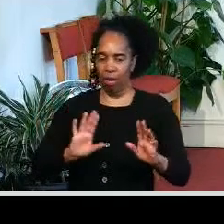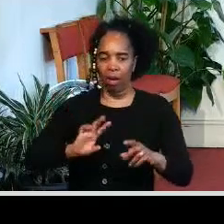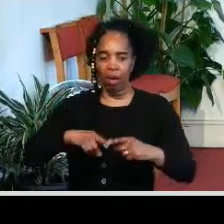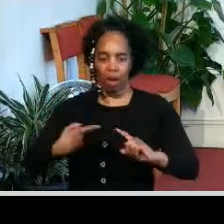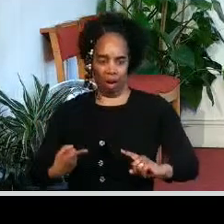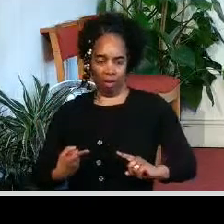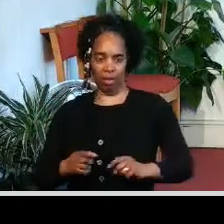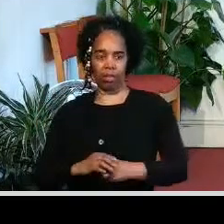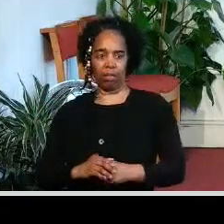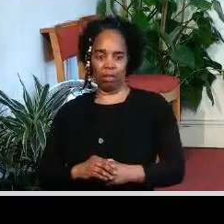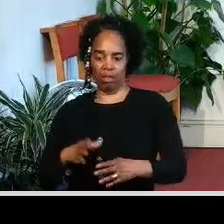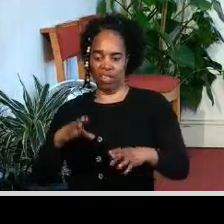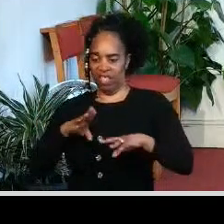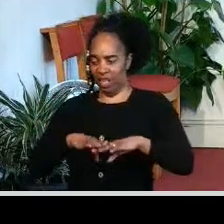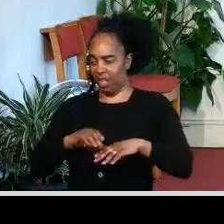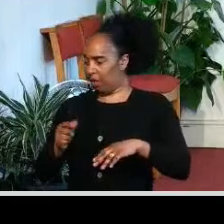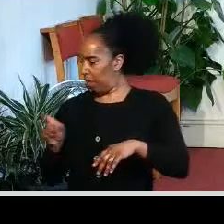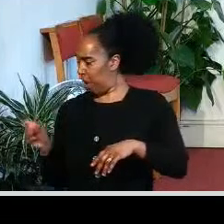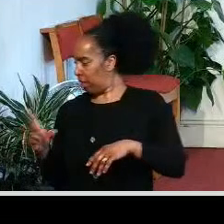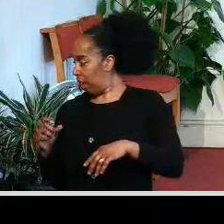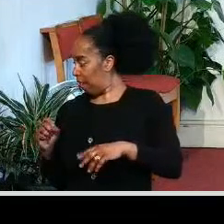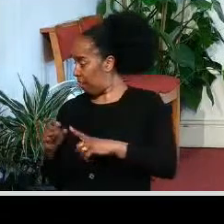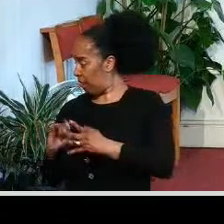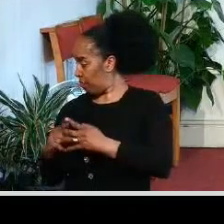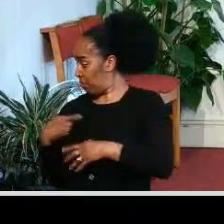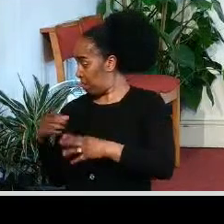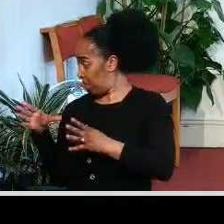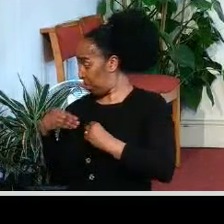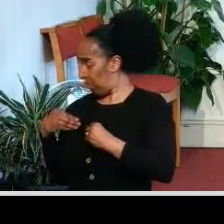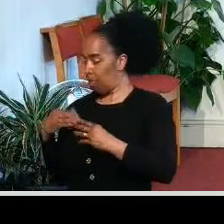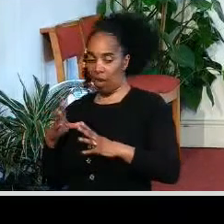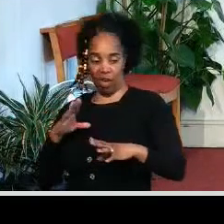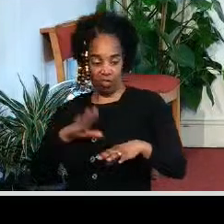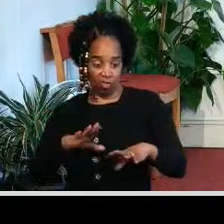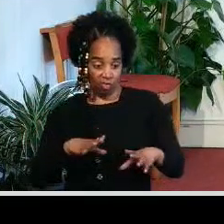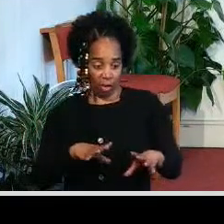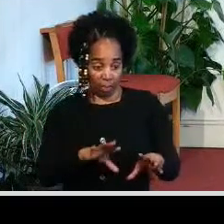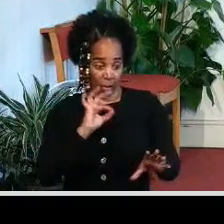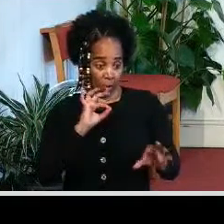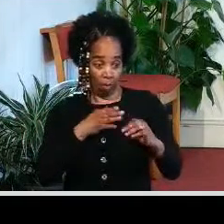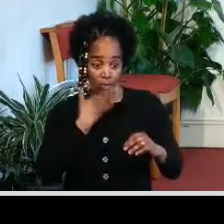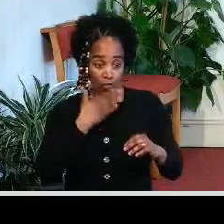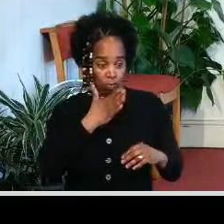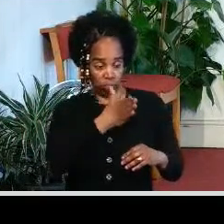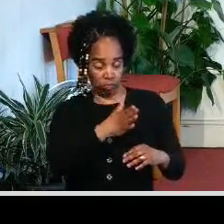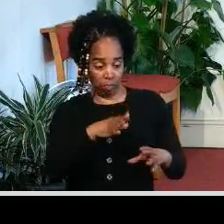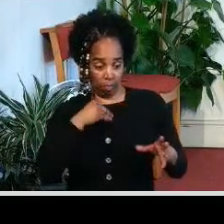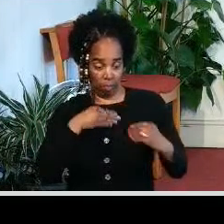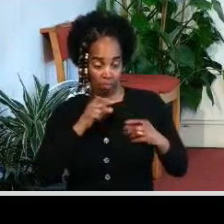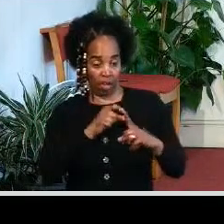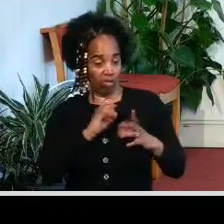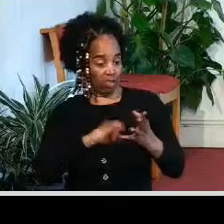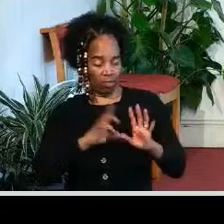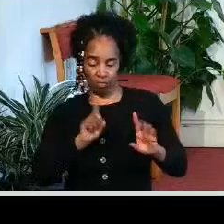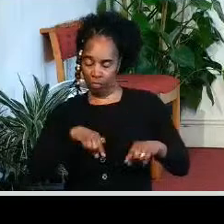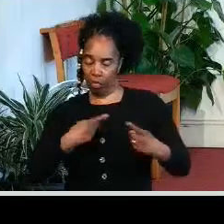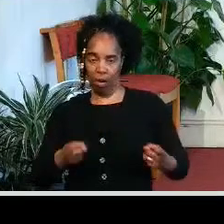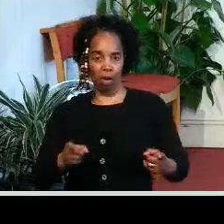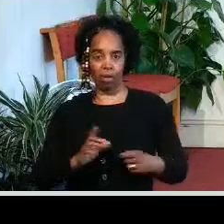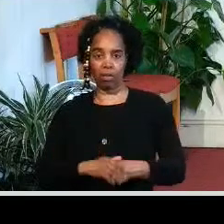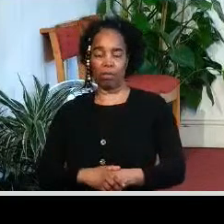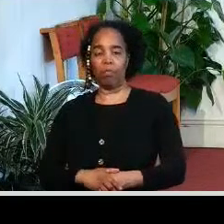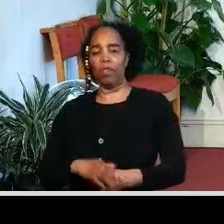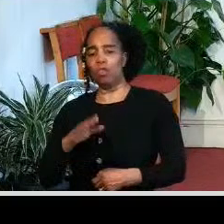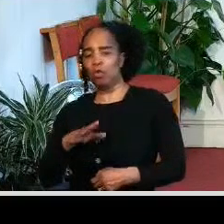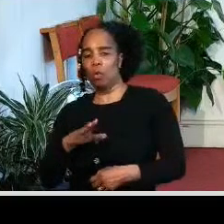contract Down syndrome by sitting next to someone. Neither would your children pick them up if they were in a class with a Down syndrome child. But what do we